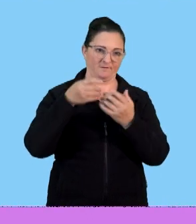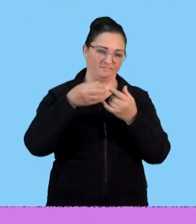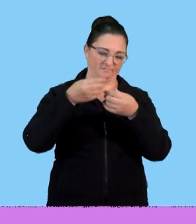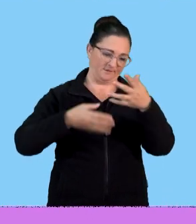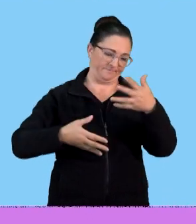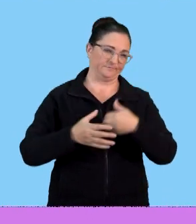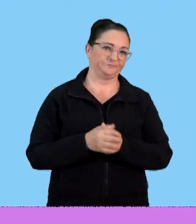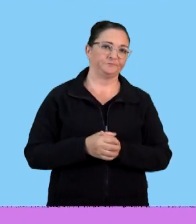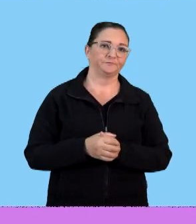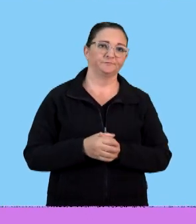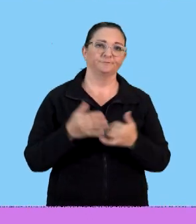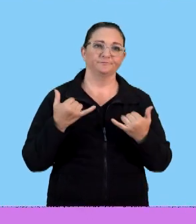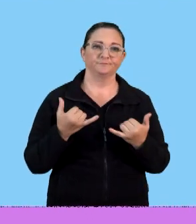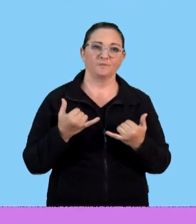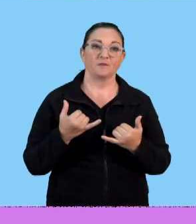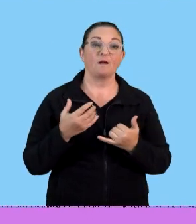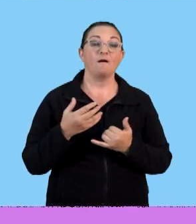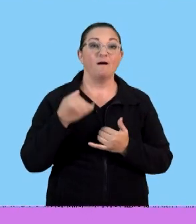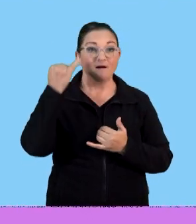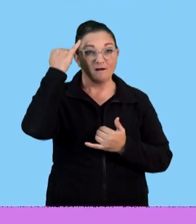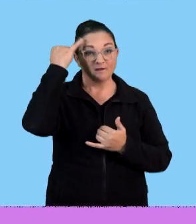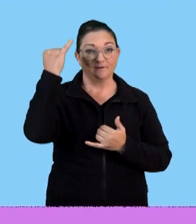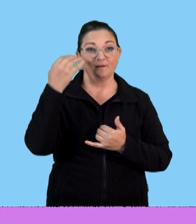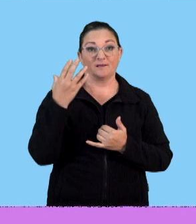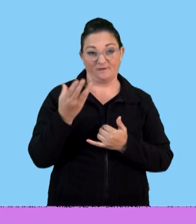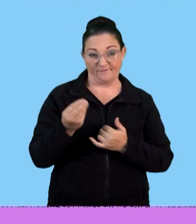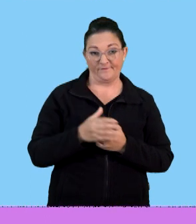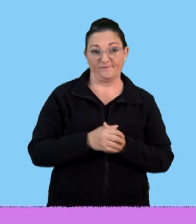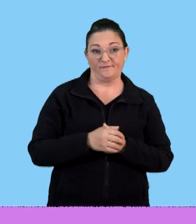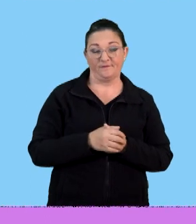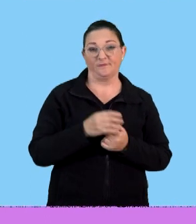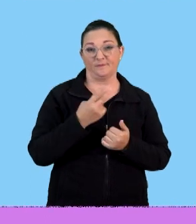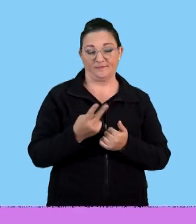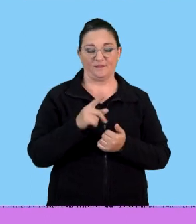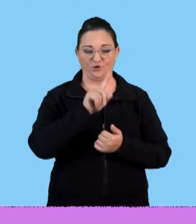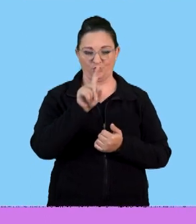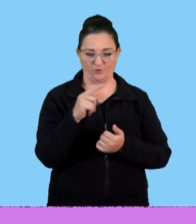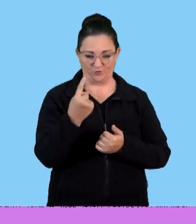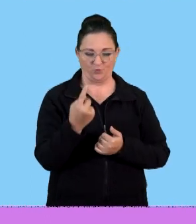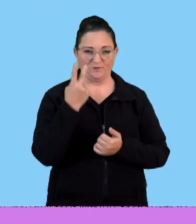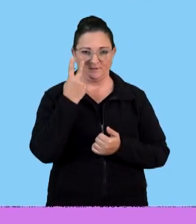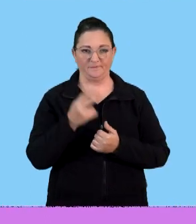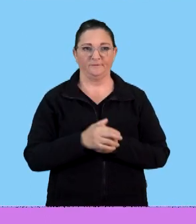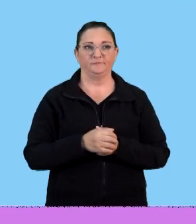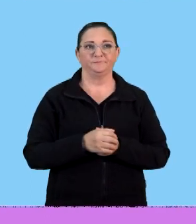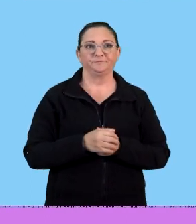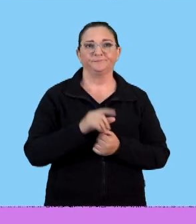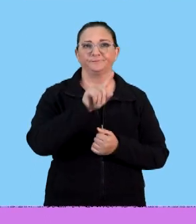E, and so forth. Okay, so now we have an idea of what is presented. Let's tackle our first